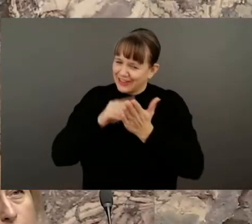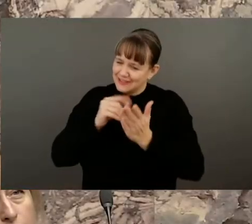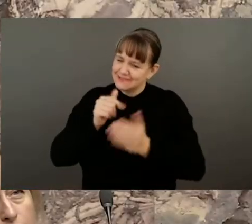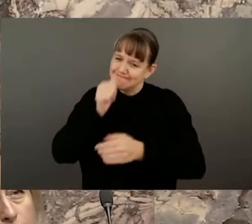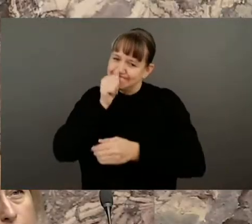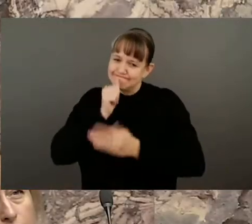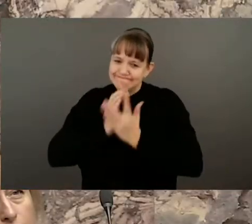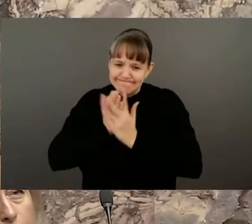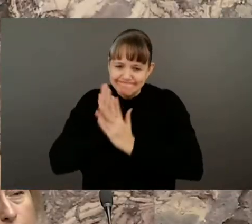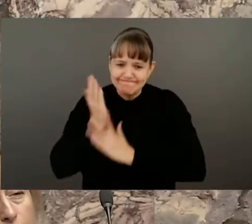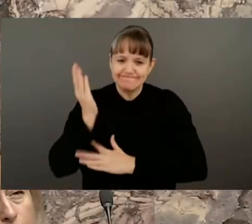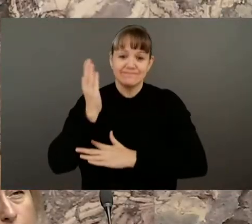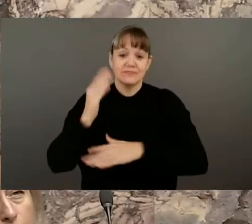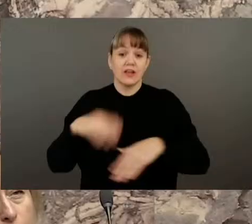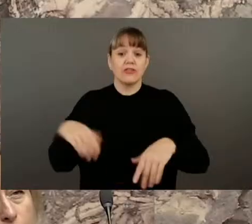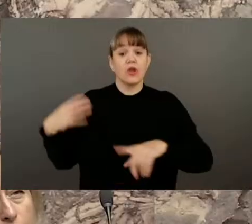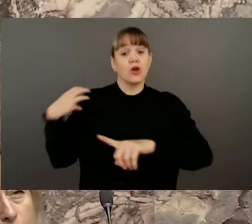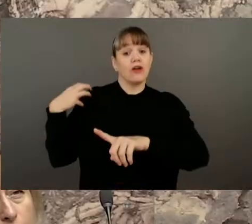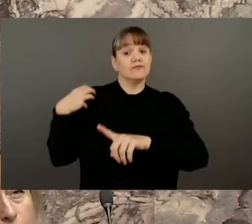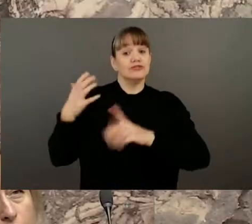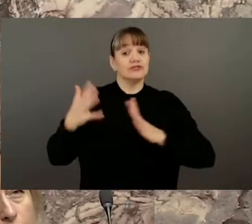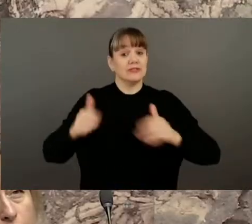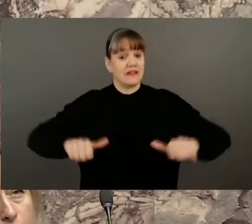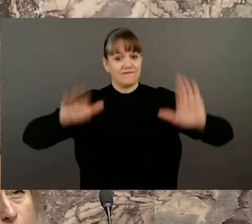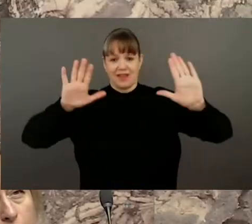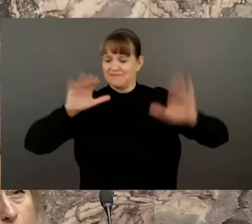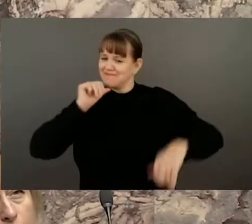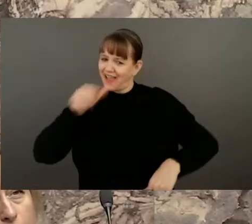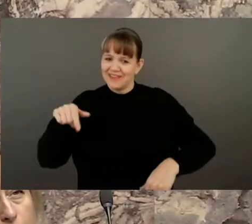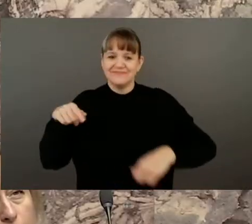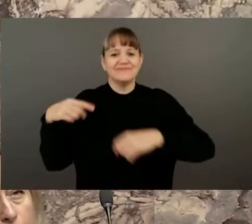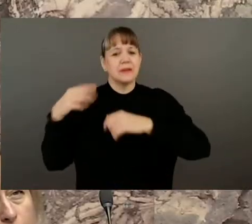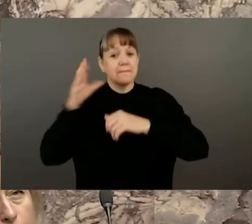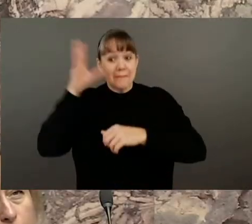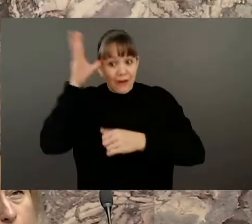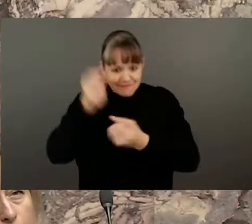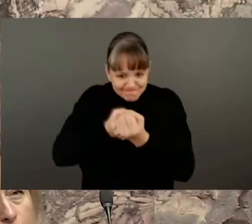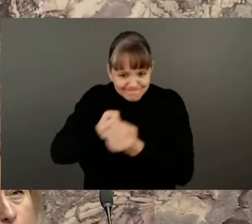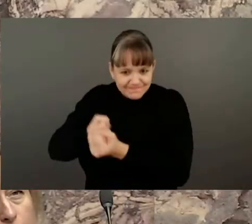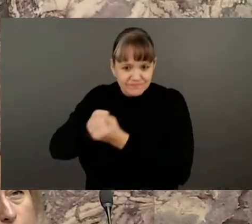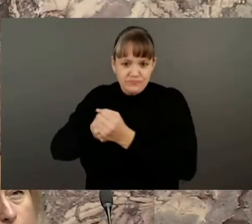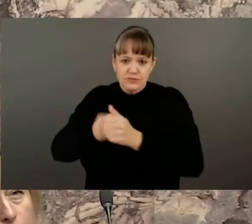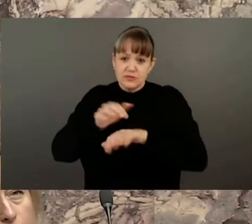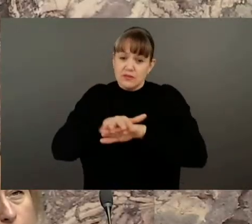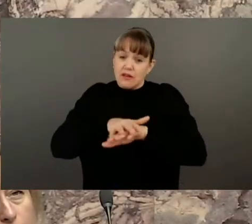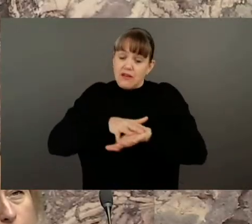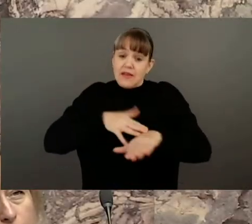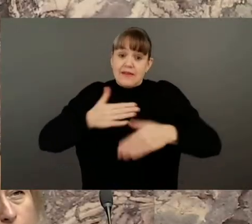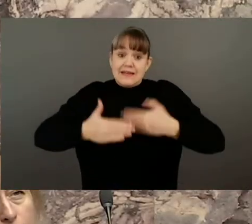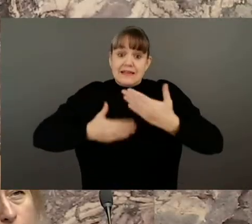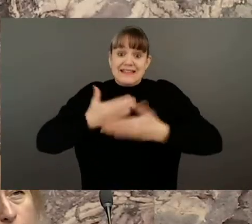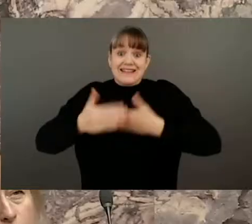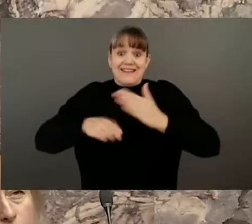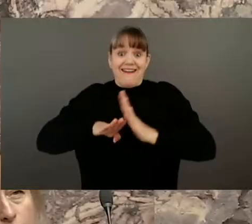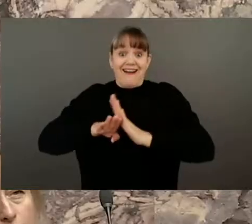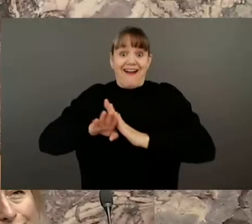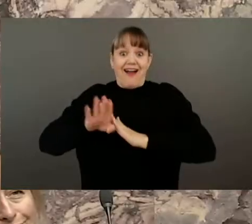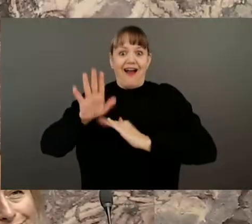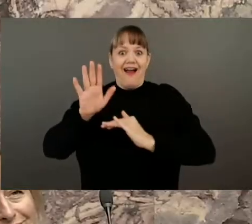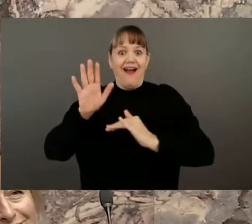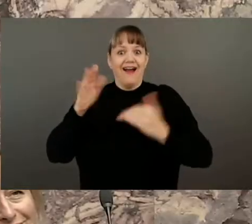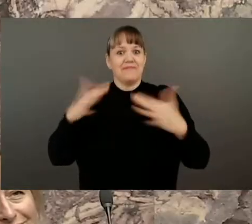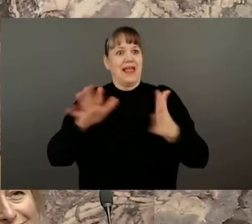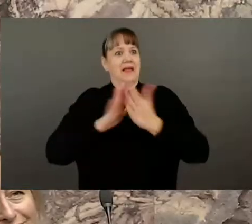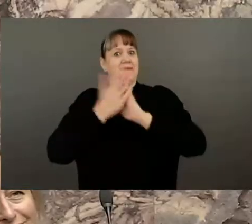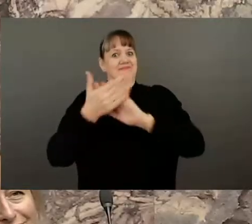And slowly, something incredible happened. They became a team. Once that happened, everything changed. This year, the Rams lost only one